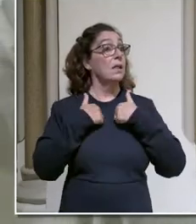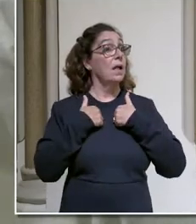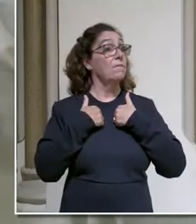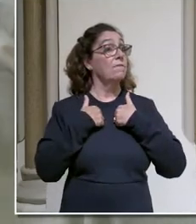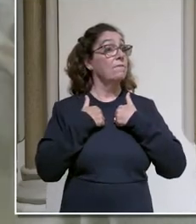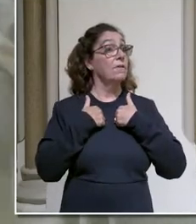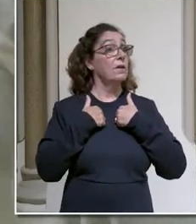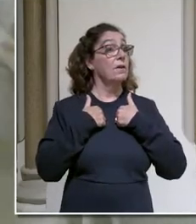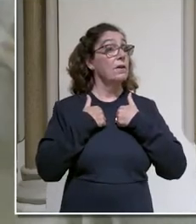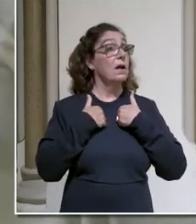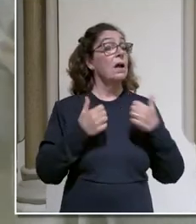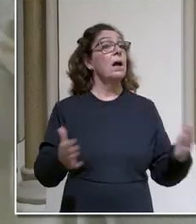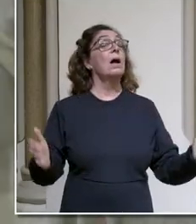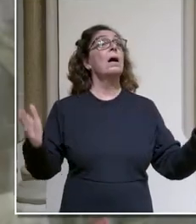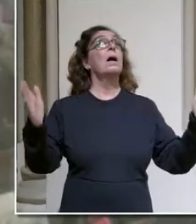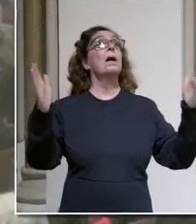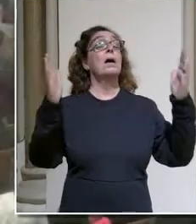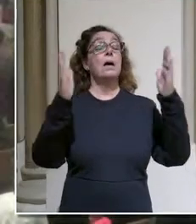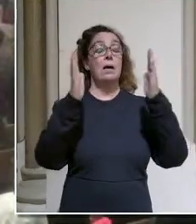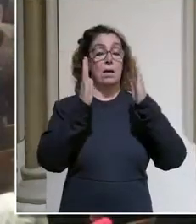life.